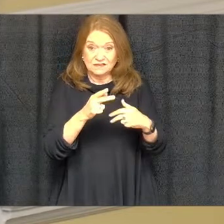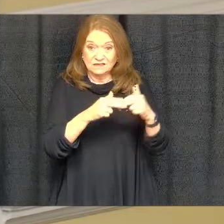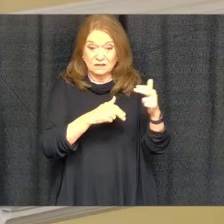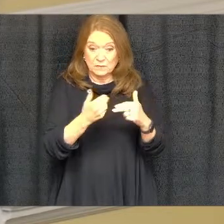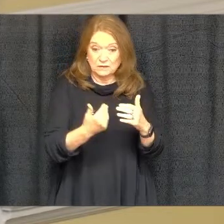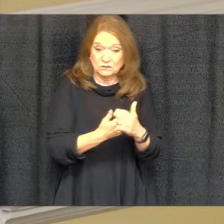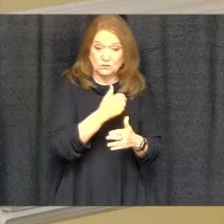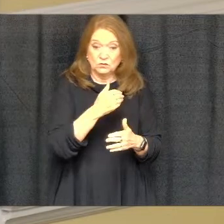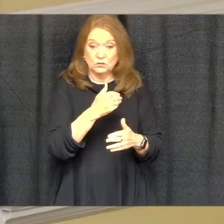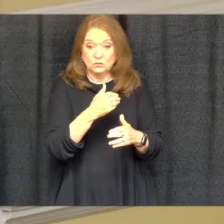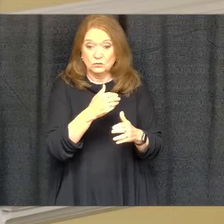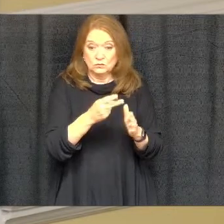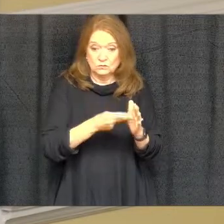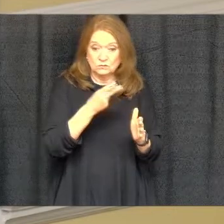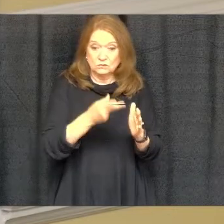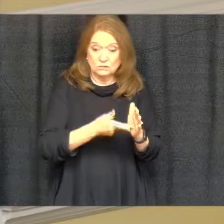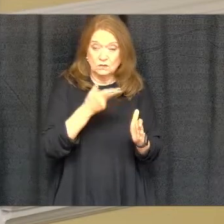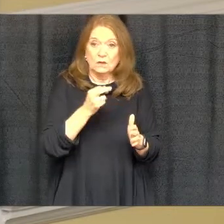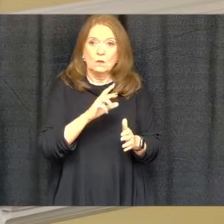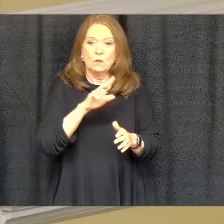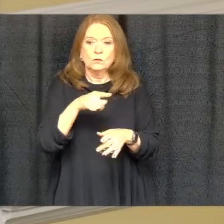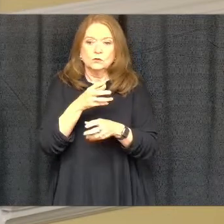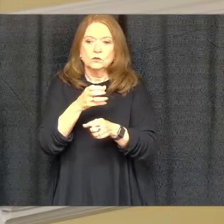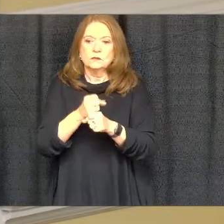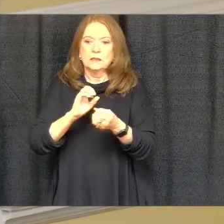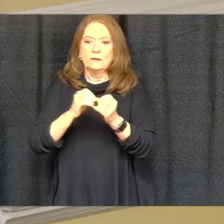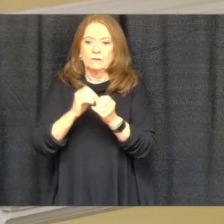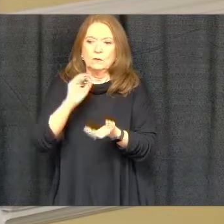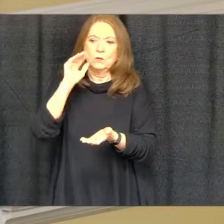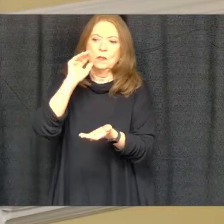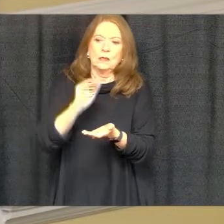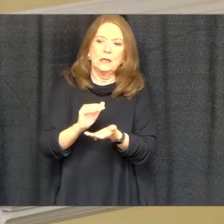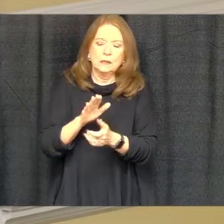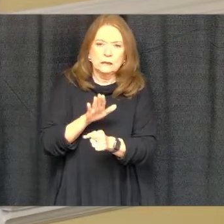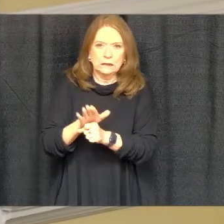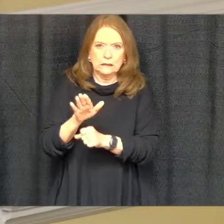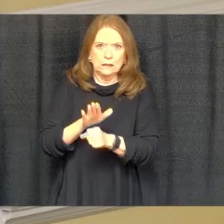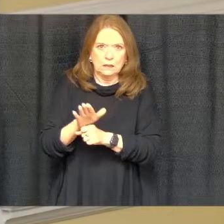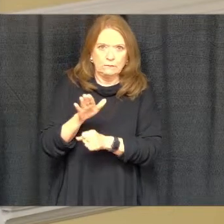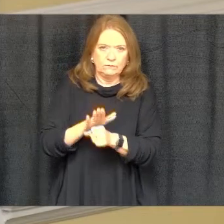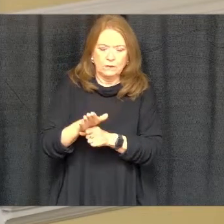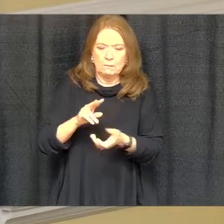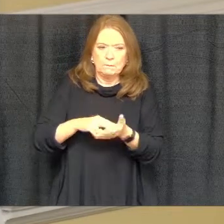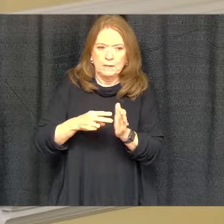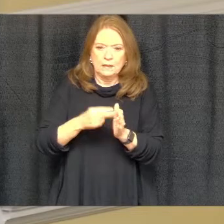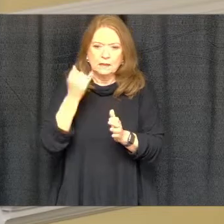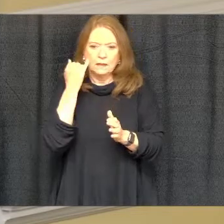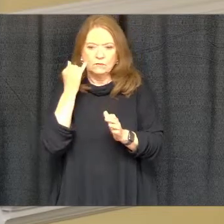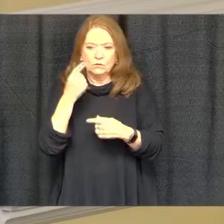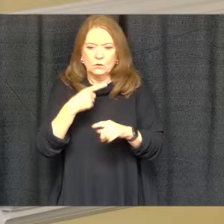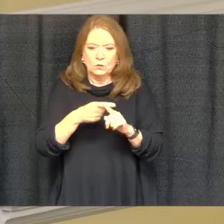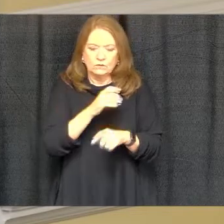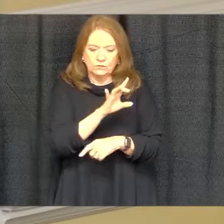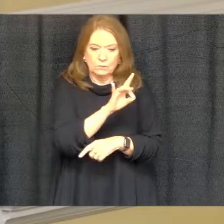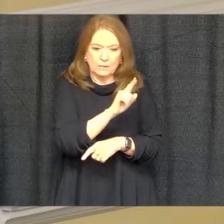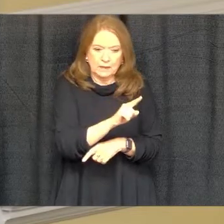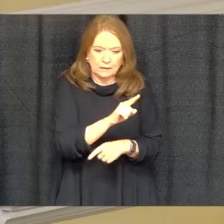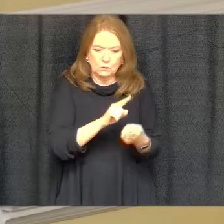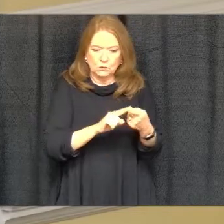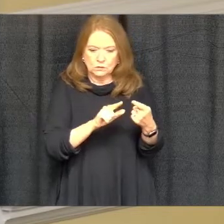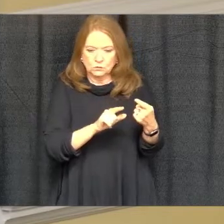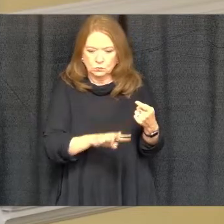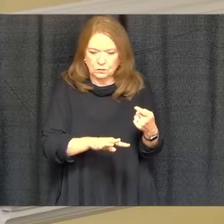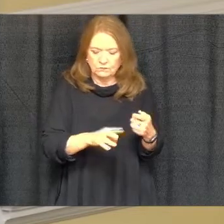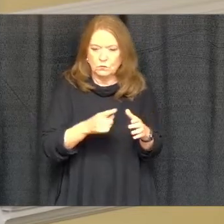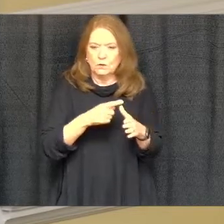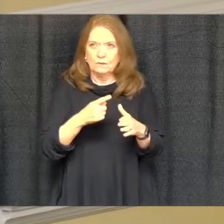duplexes? Or is just getting the number down enough? I mean, if we're going from 81 down to 24 and then